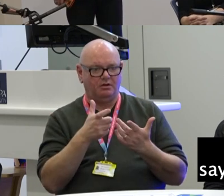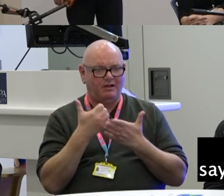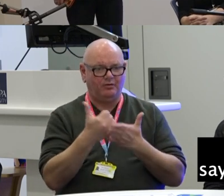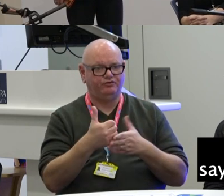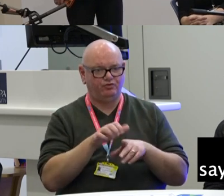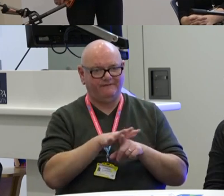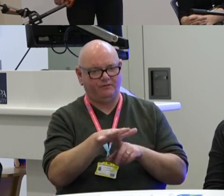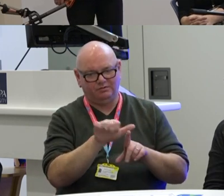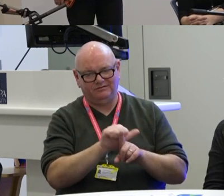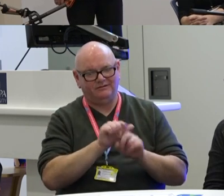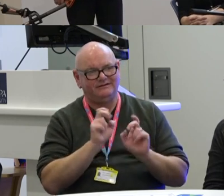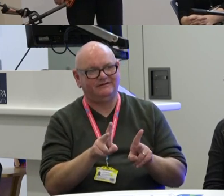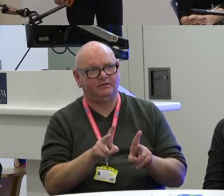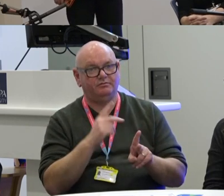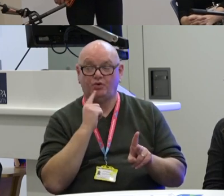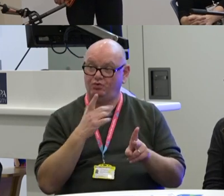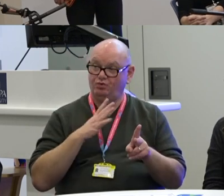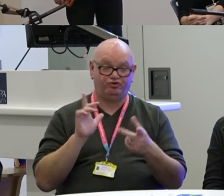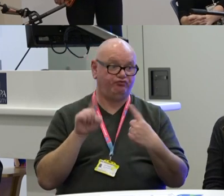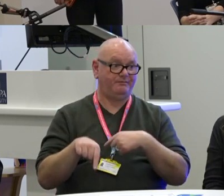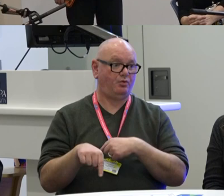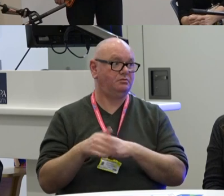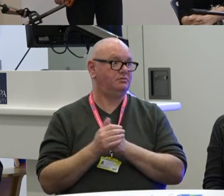about that?